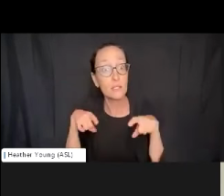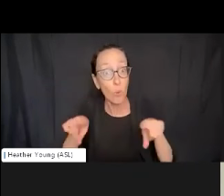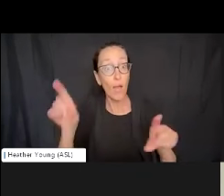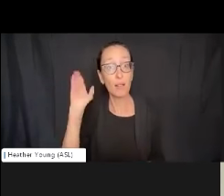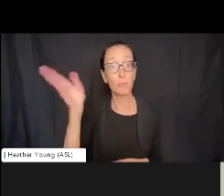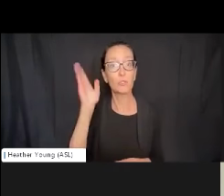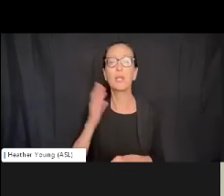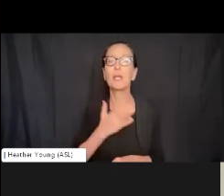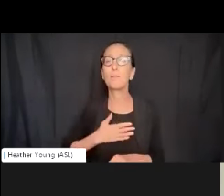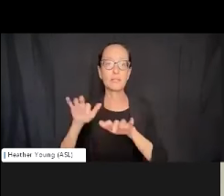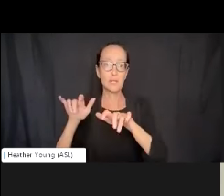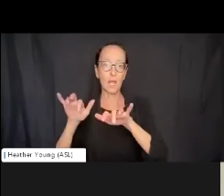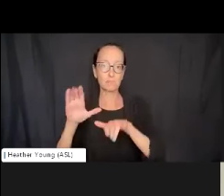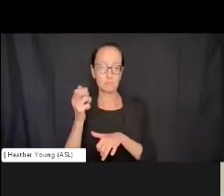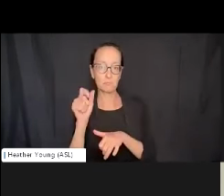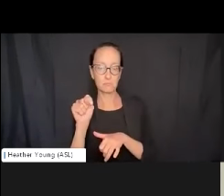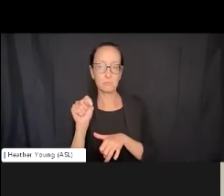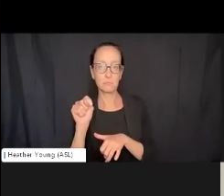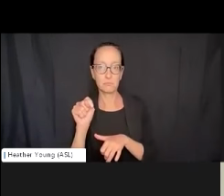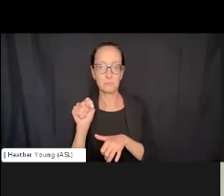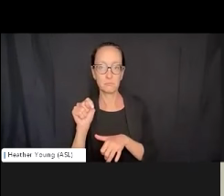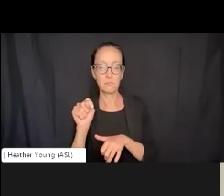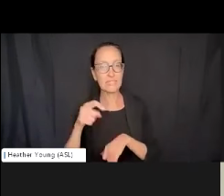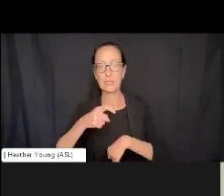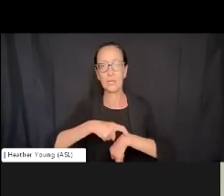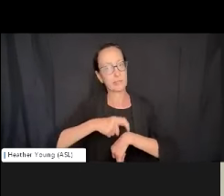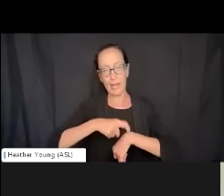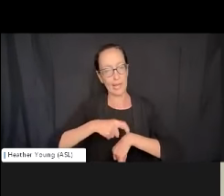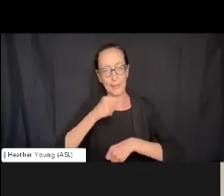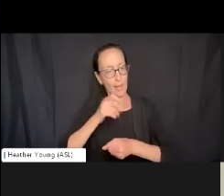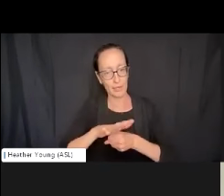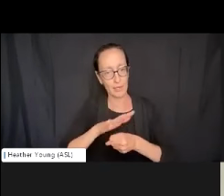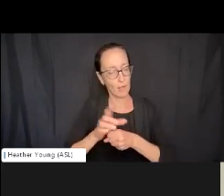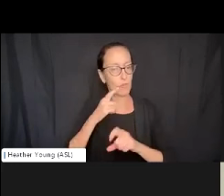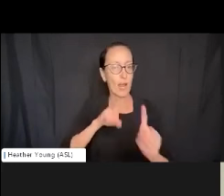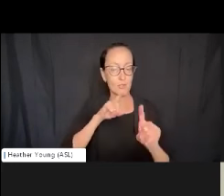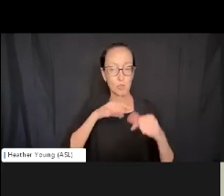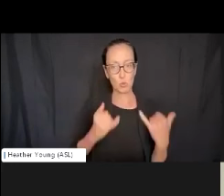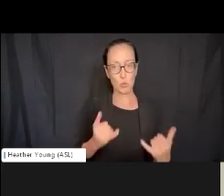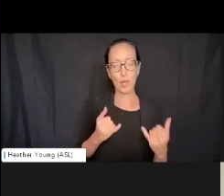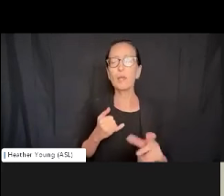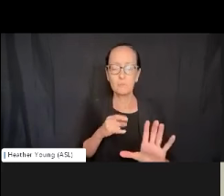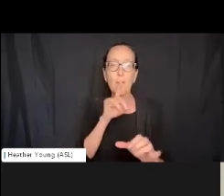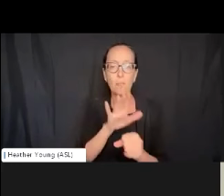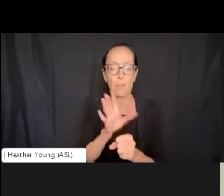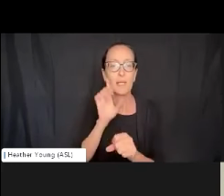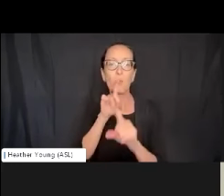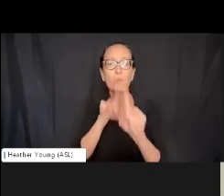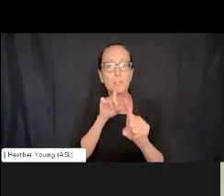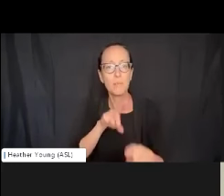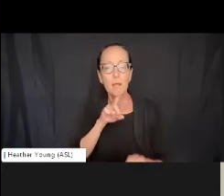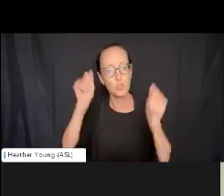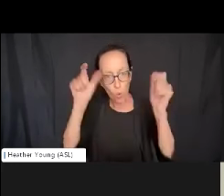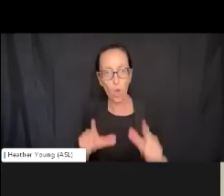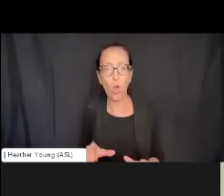chat. While time is going to prevent us from being able to answer every question, we promise that we will respond through email to all questions in the